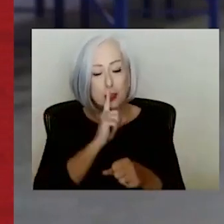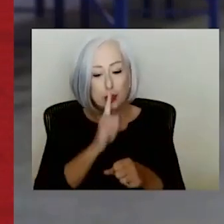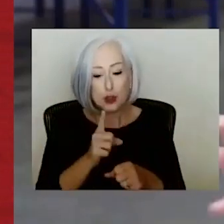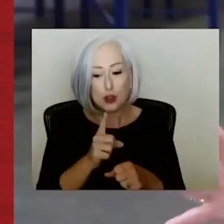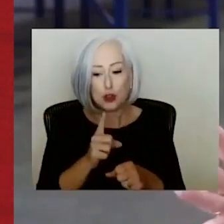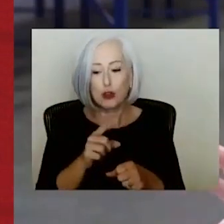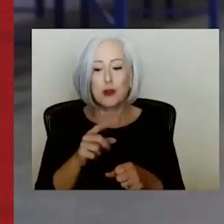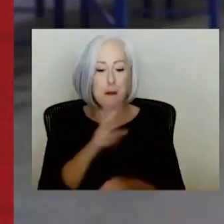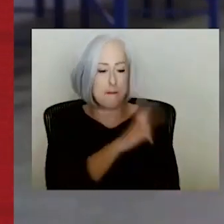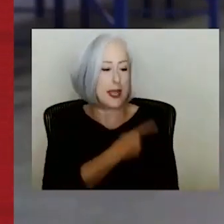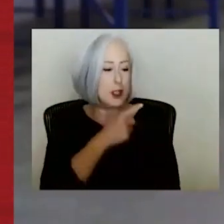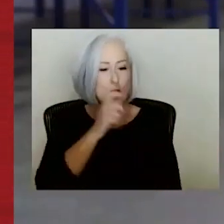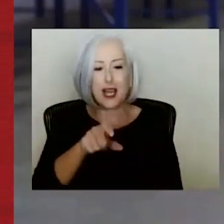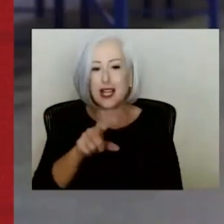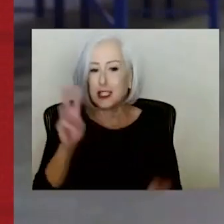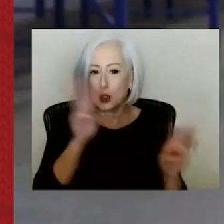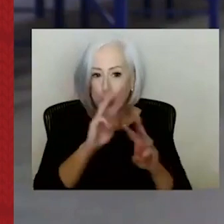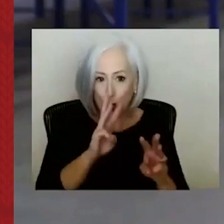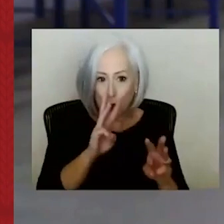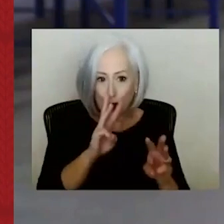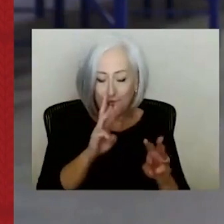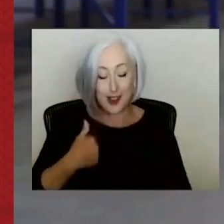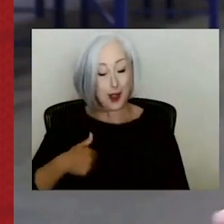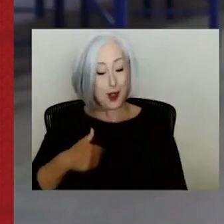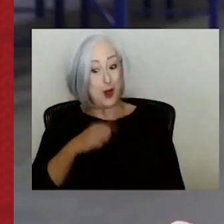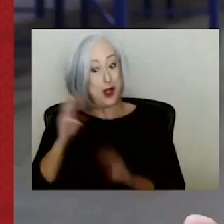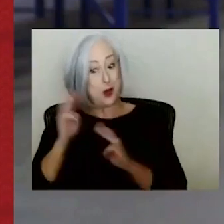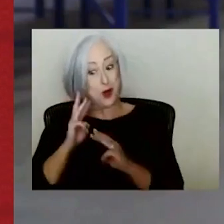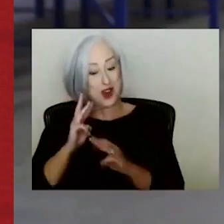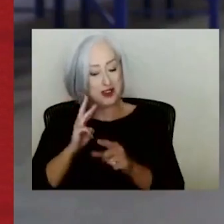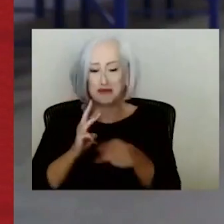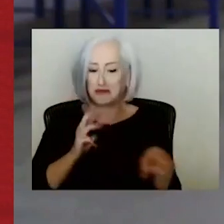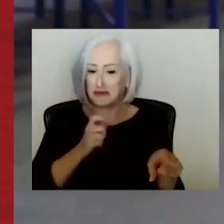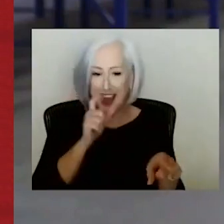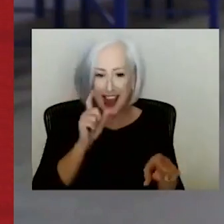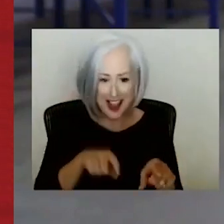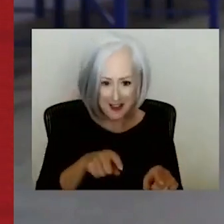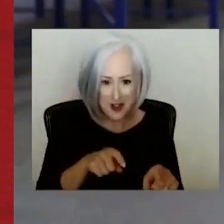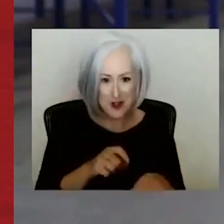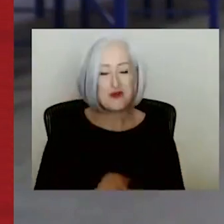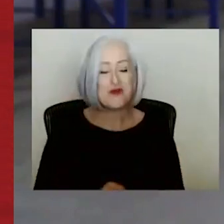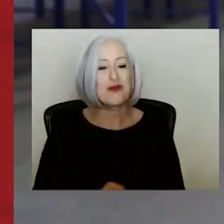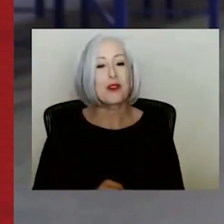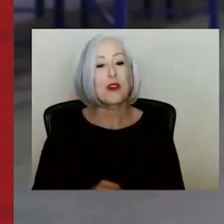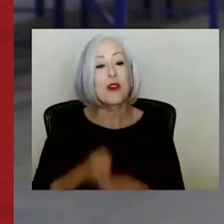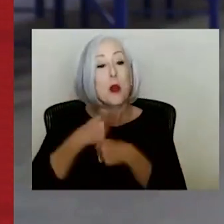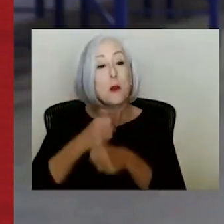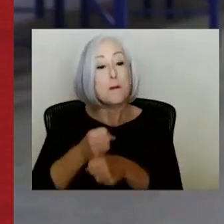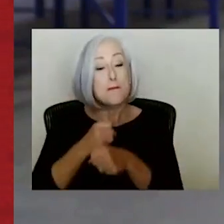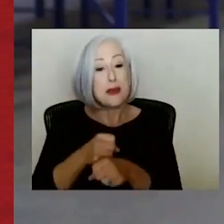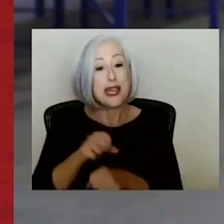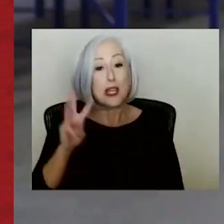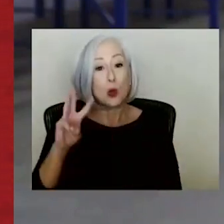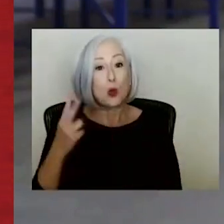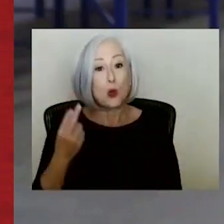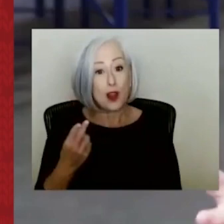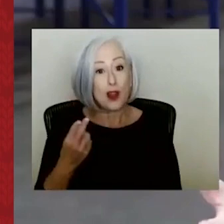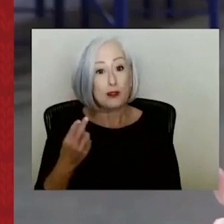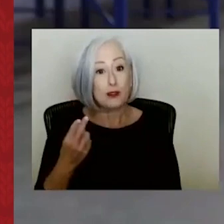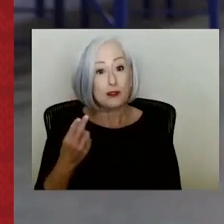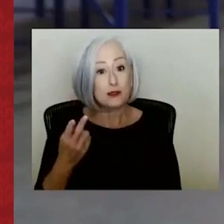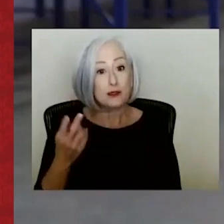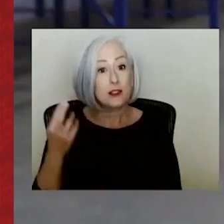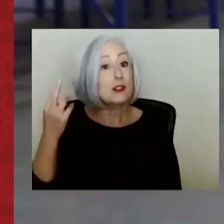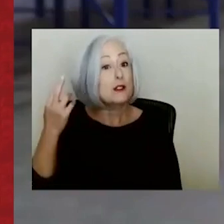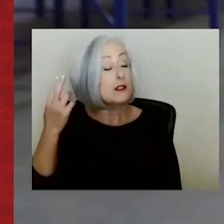that, but we don't want anyone else to worry about that. And so creating the warehouse was really a reason